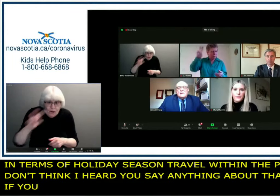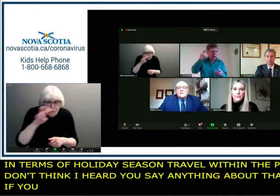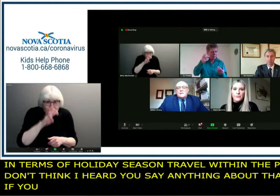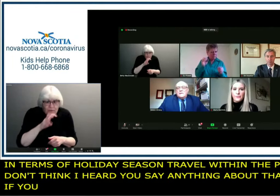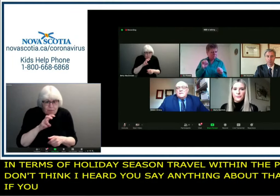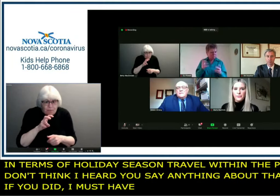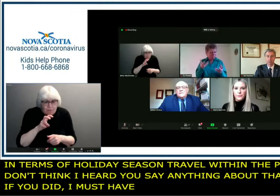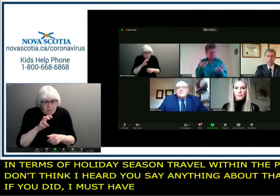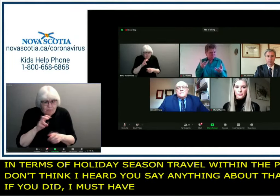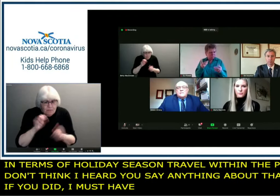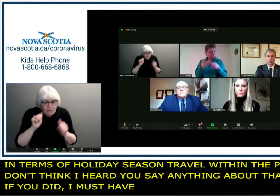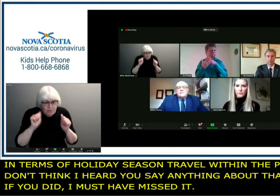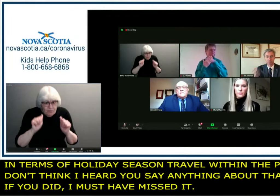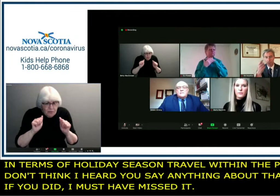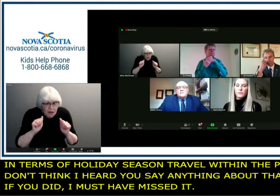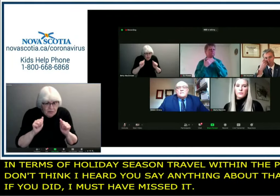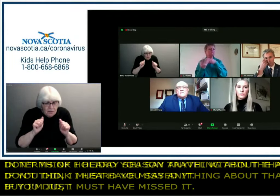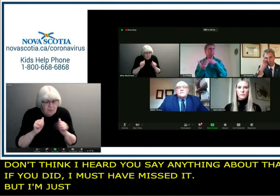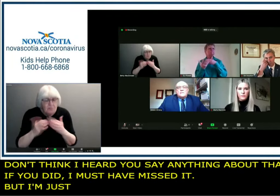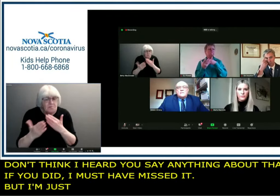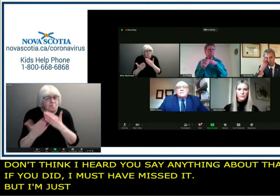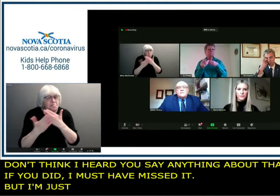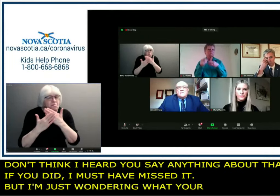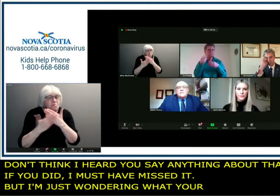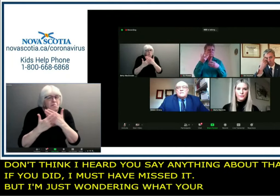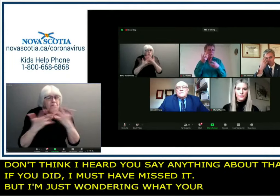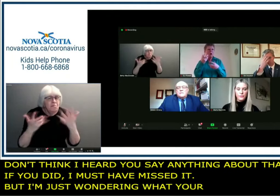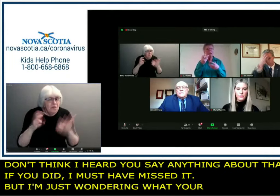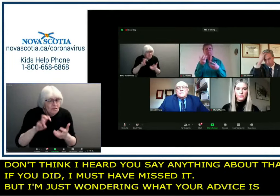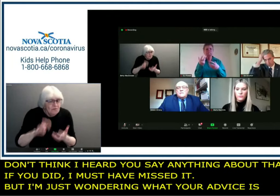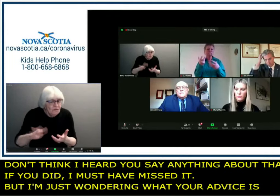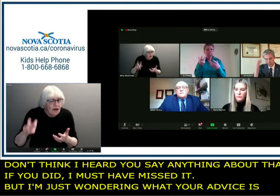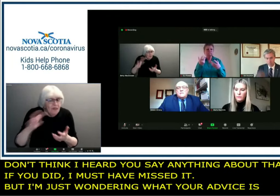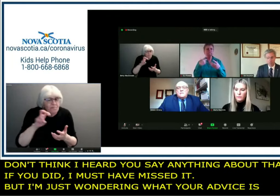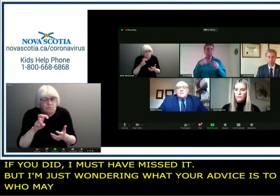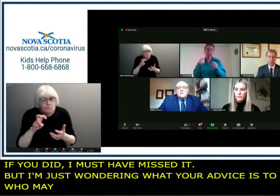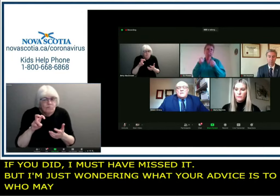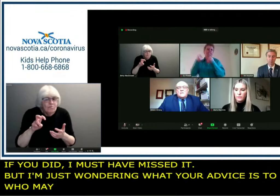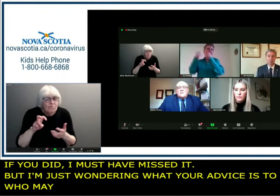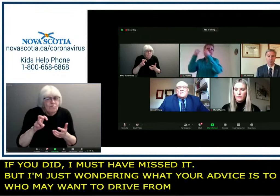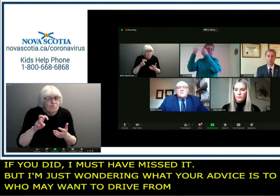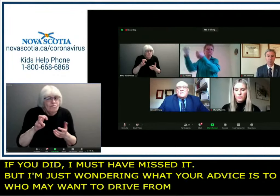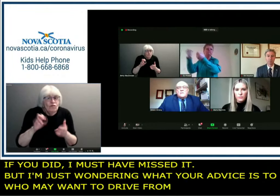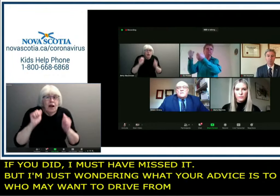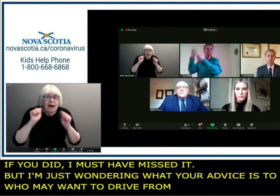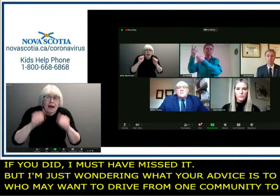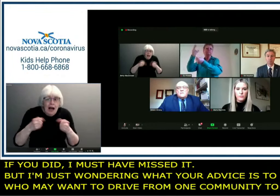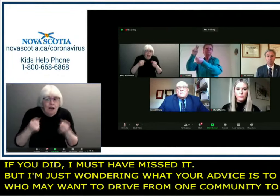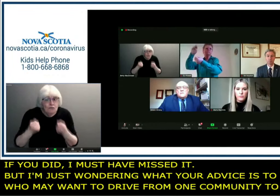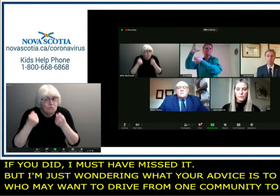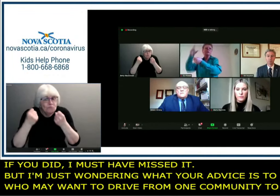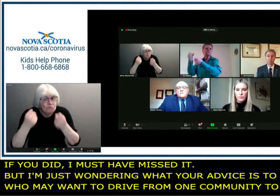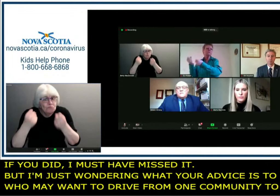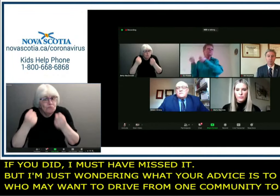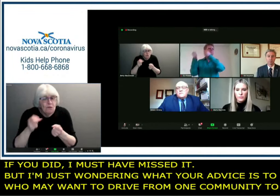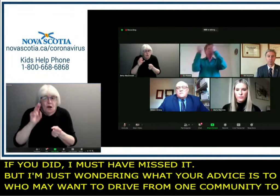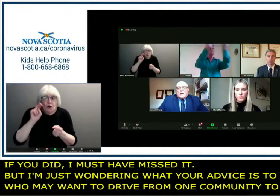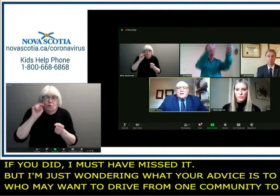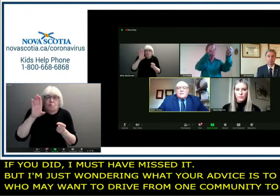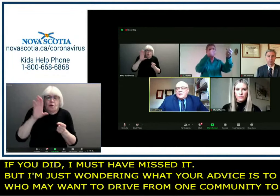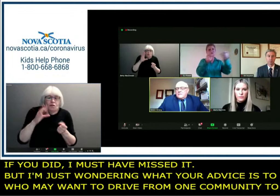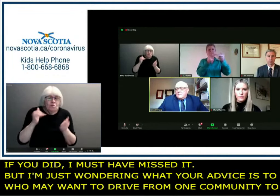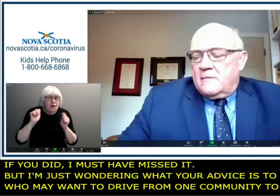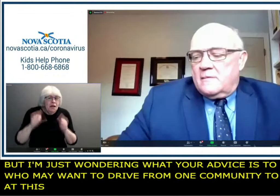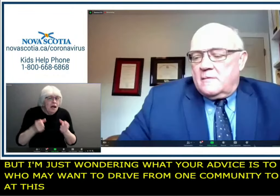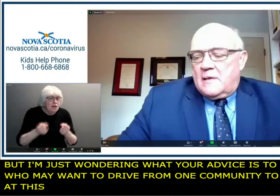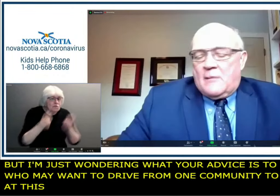just wondering what your advice is to people who may want to drive from one community to another at this point. What can you tell